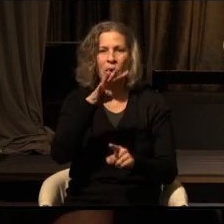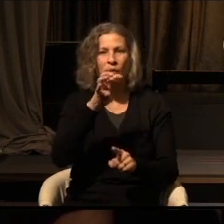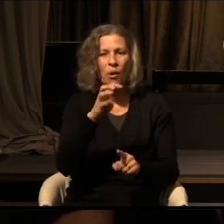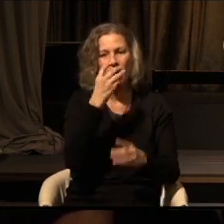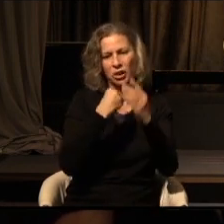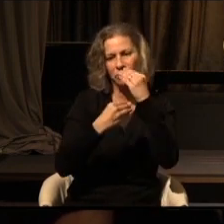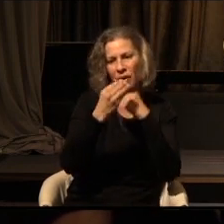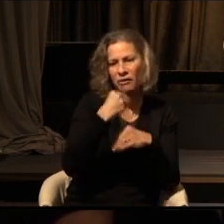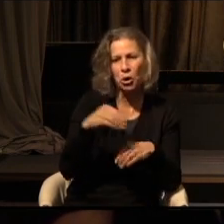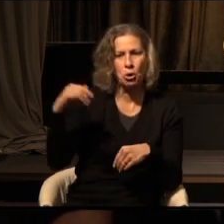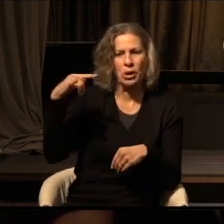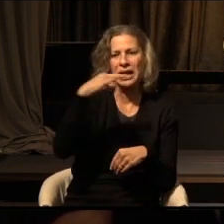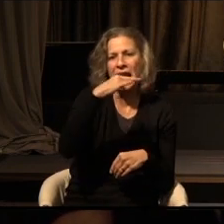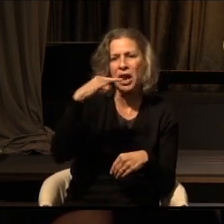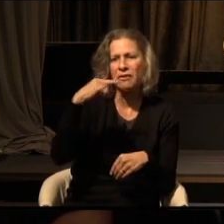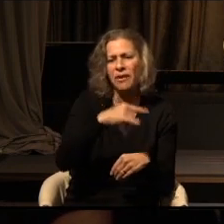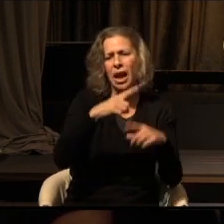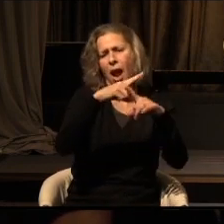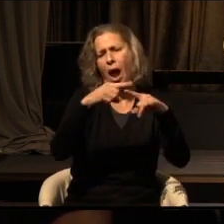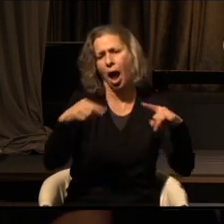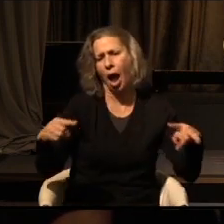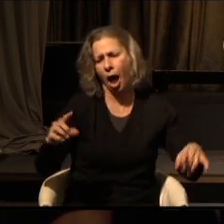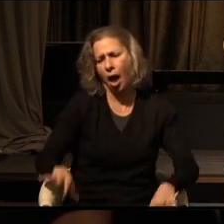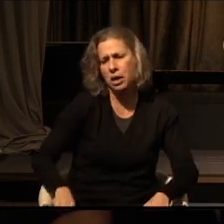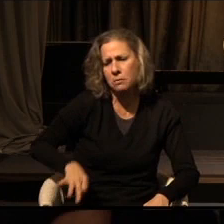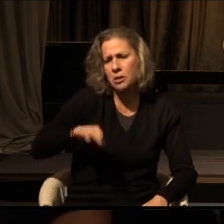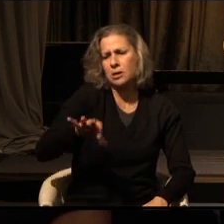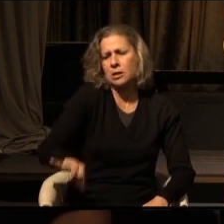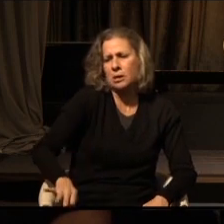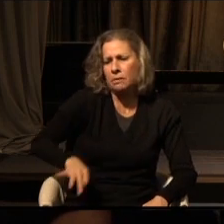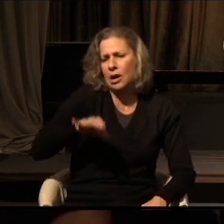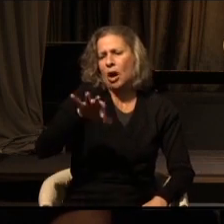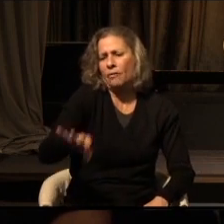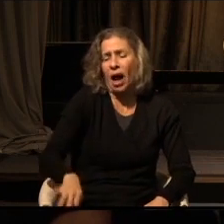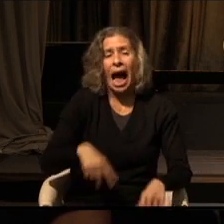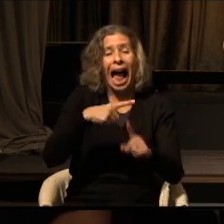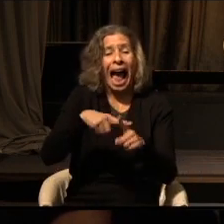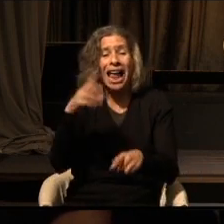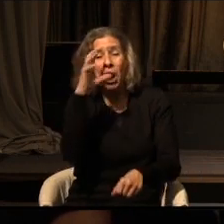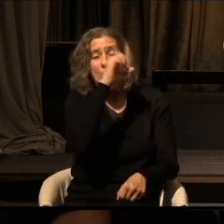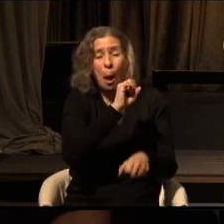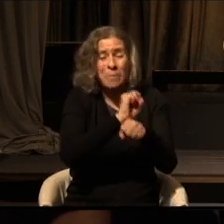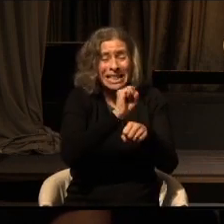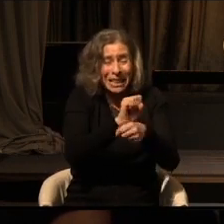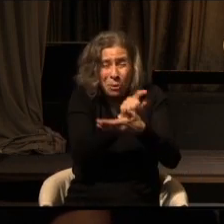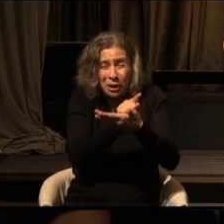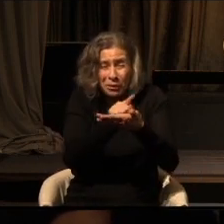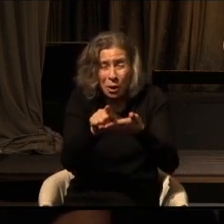for airfare, and a whole week away from your day job.